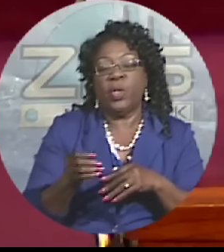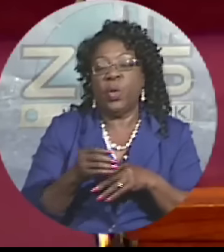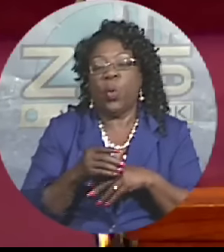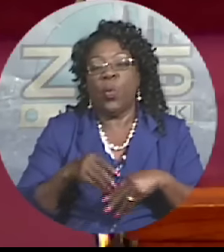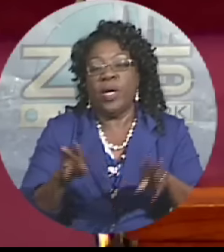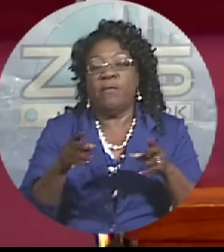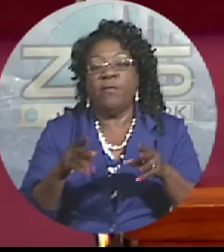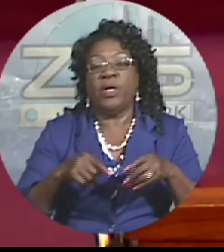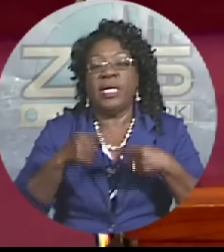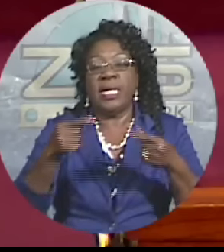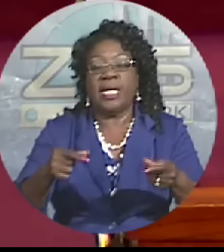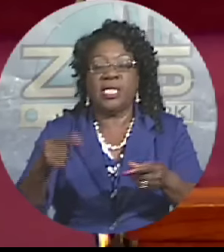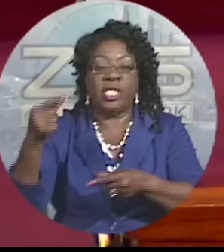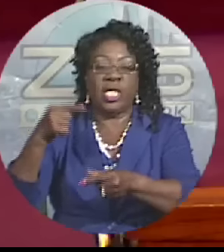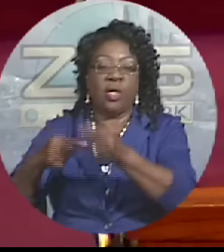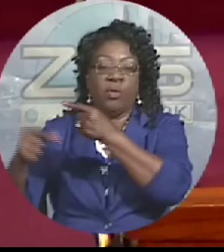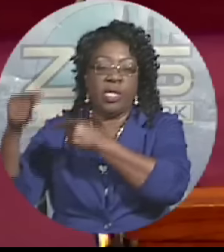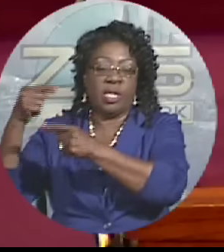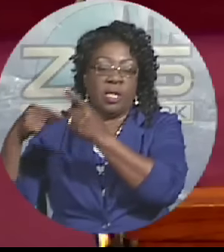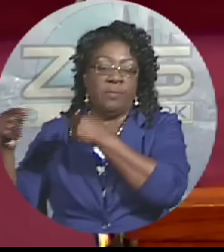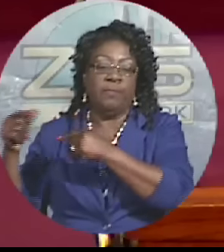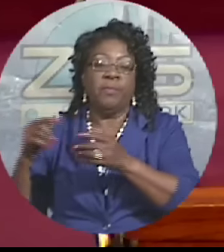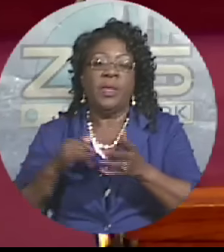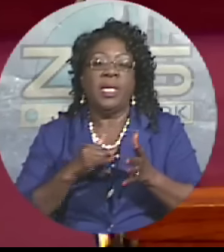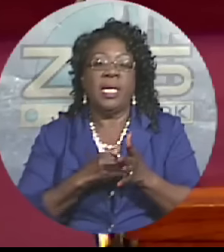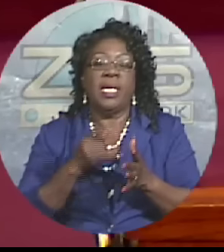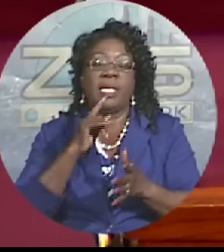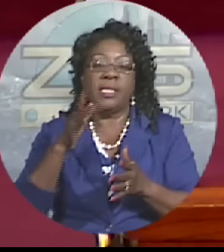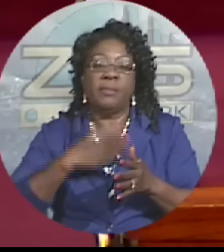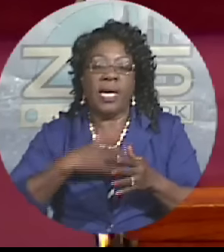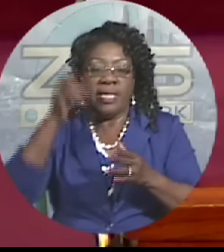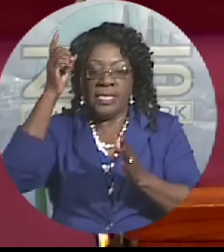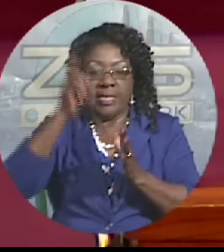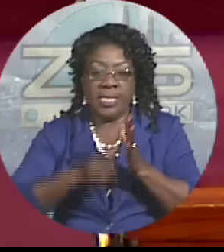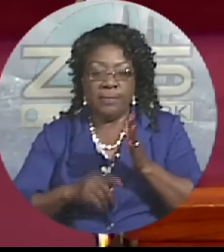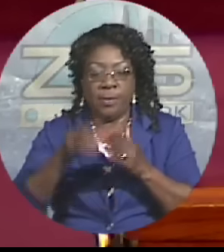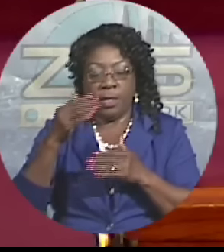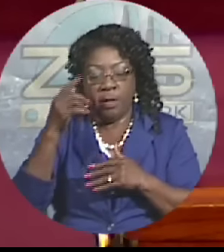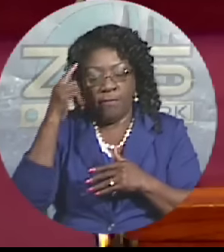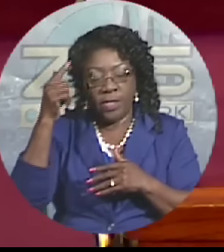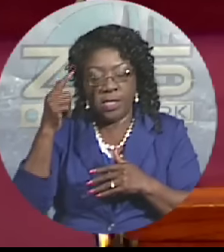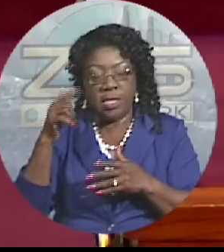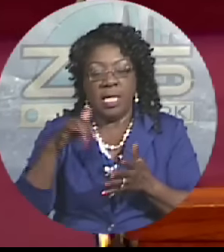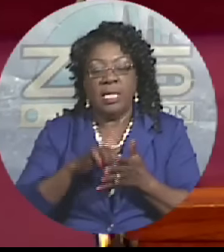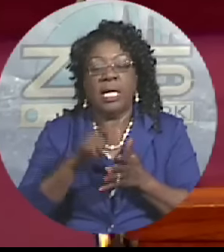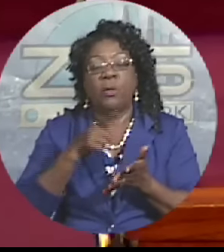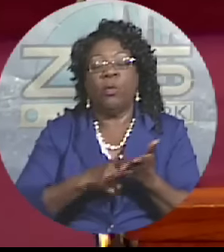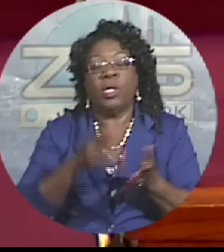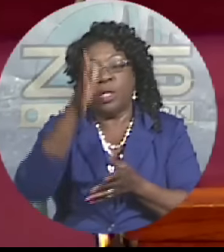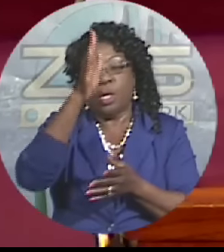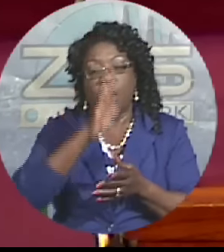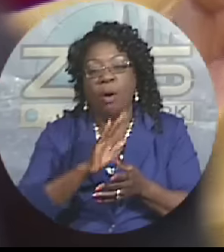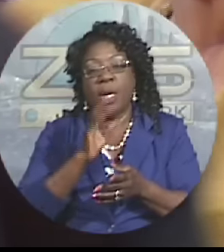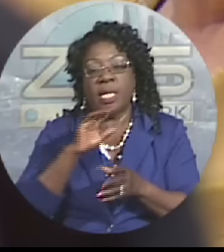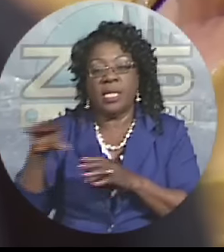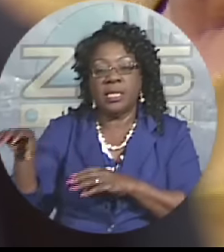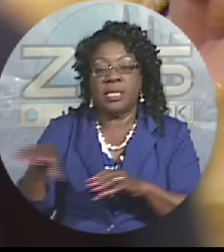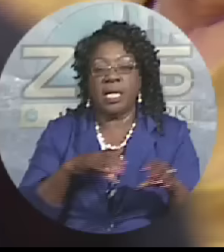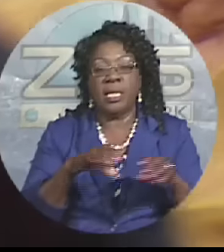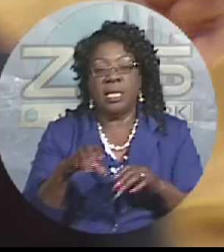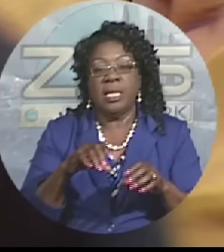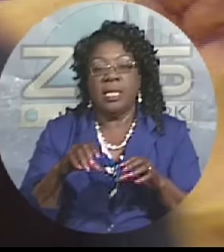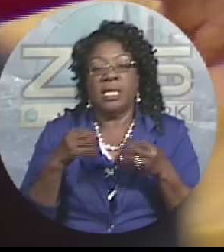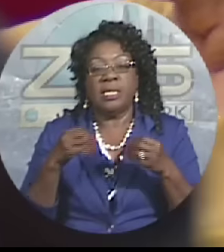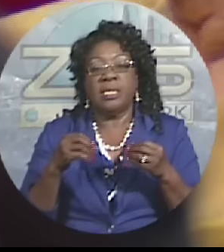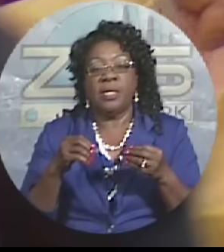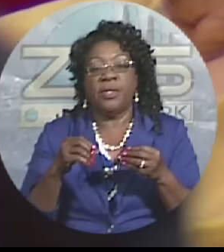next generation. It is my deep conviction that what God has done is nothing compared to what